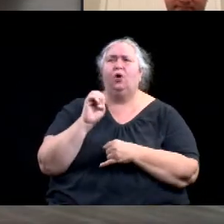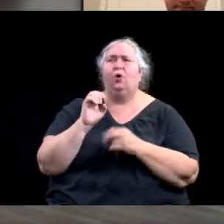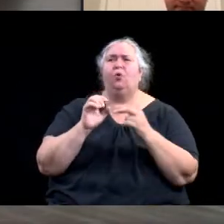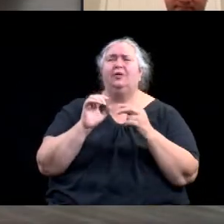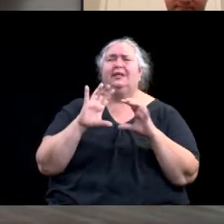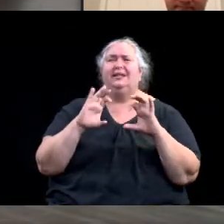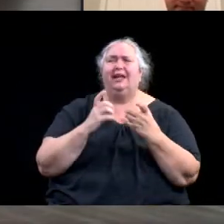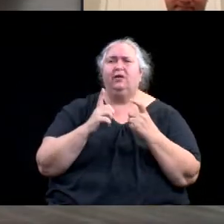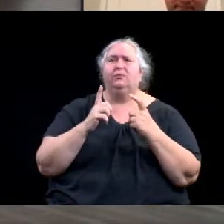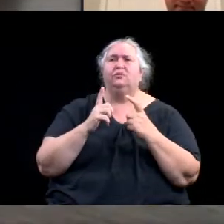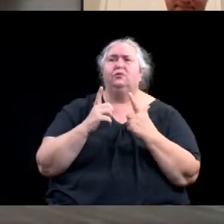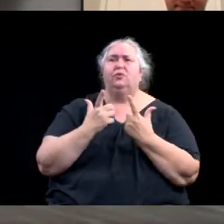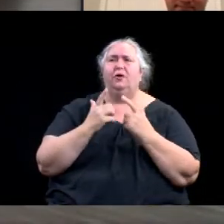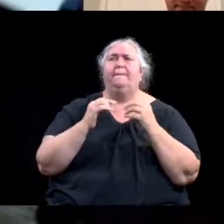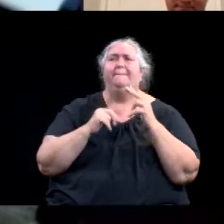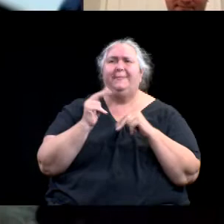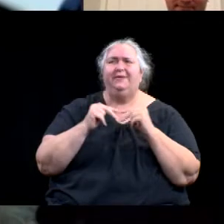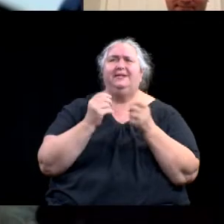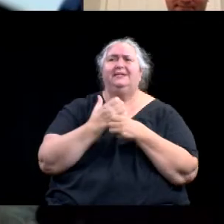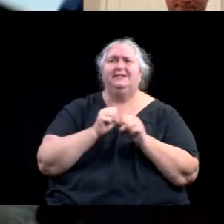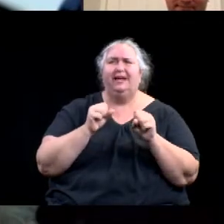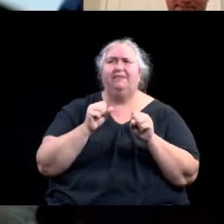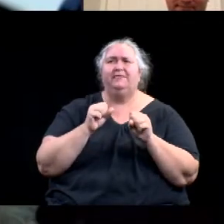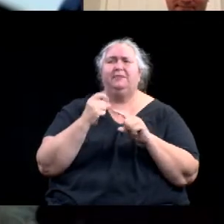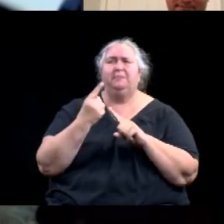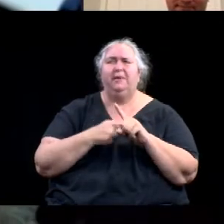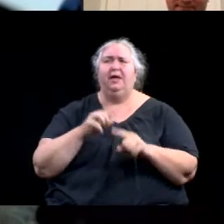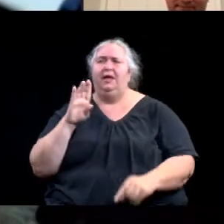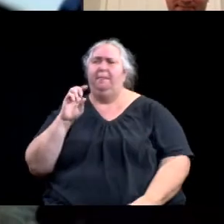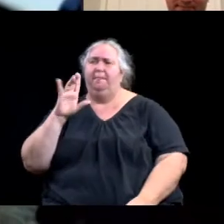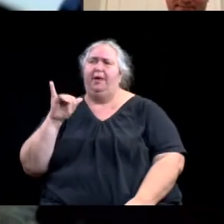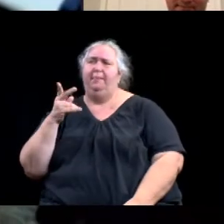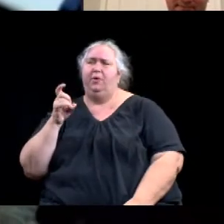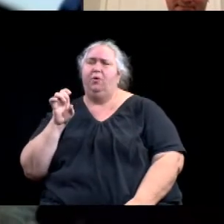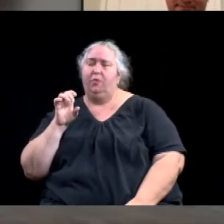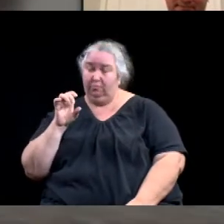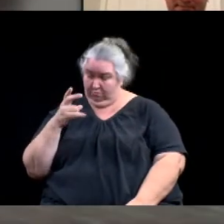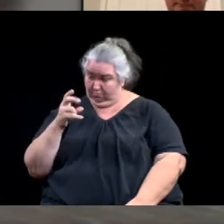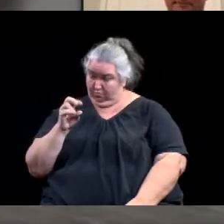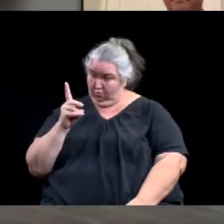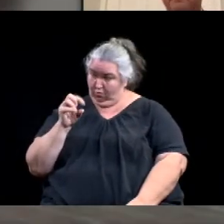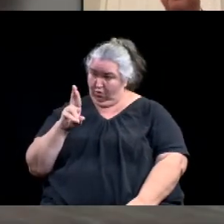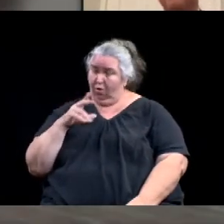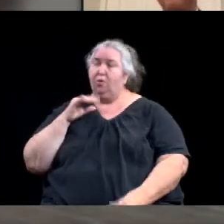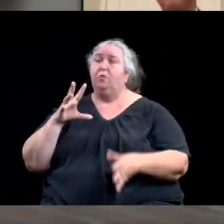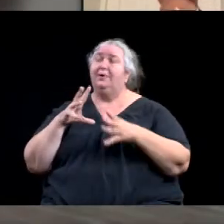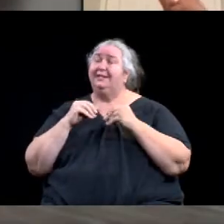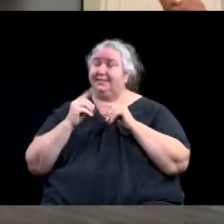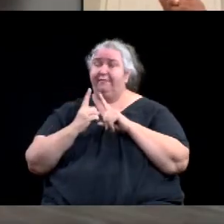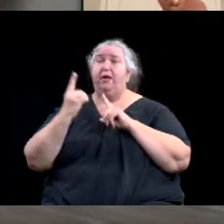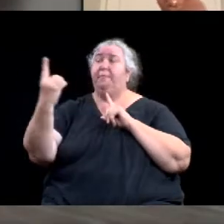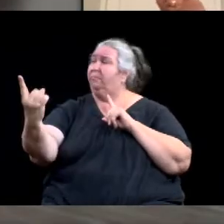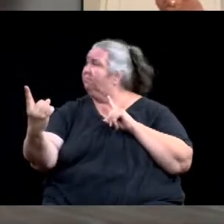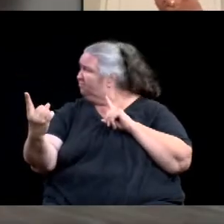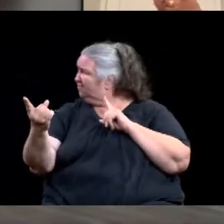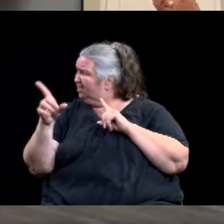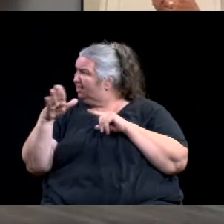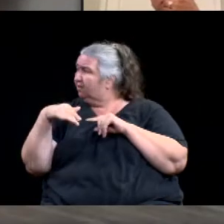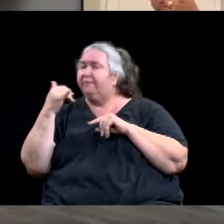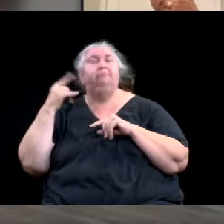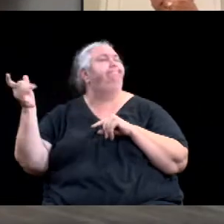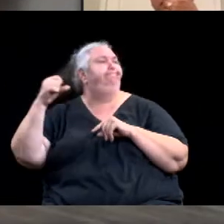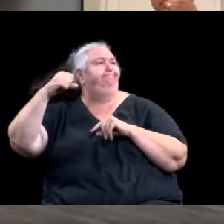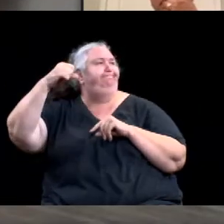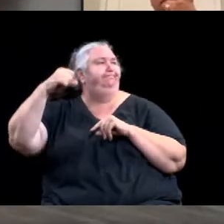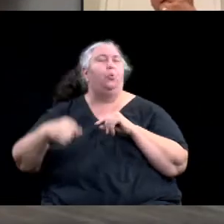line, Esmeralda? Yes, sir, he is. Very good. I, Dylan Meek, by the virtue of the authority vested in me